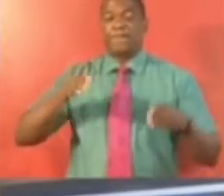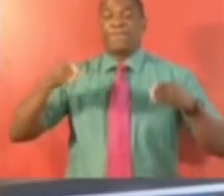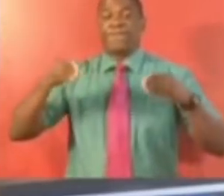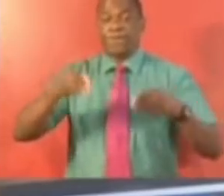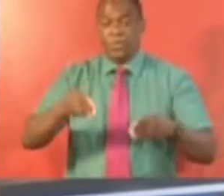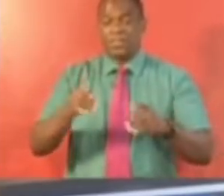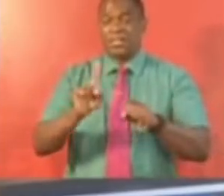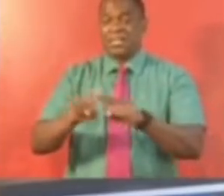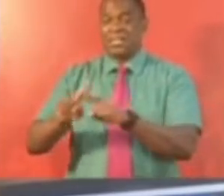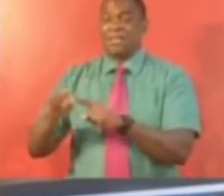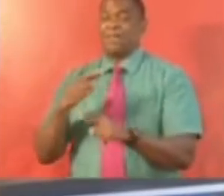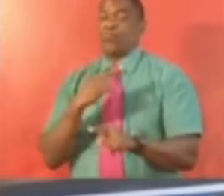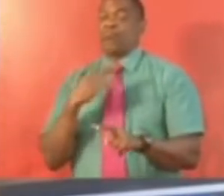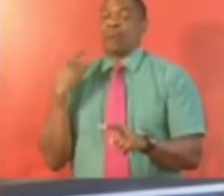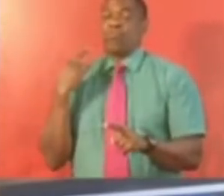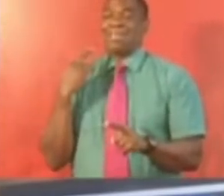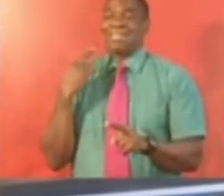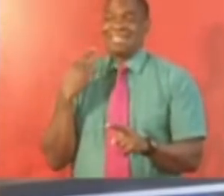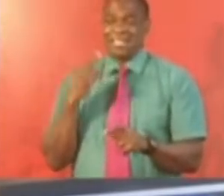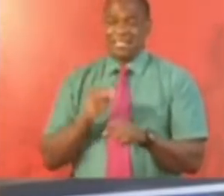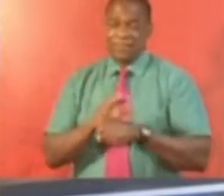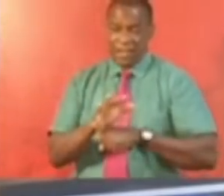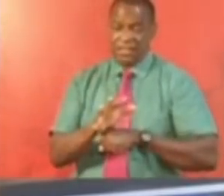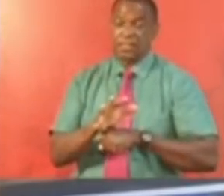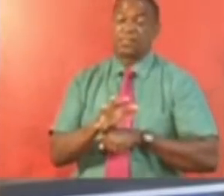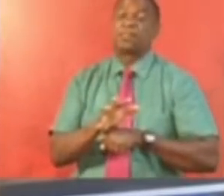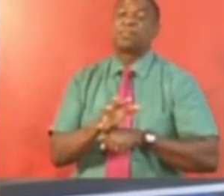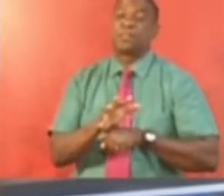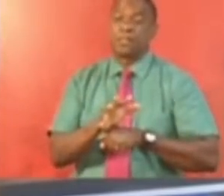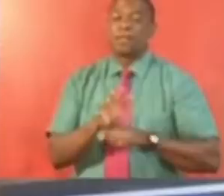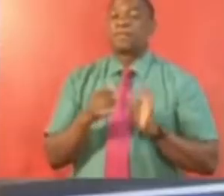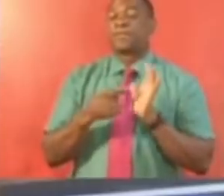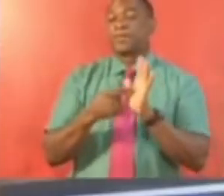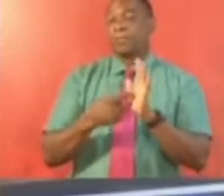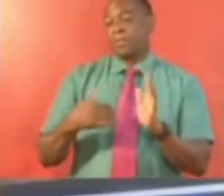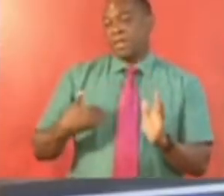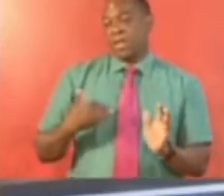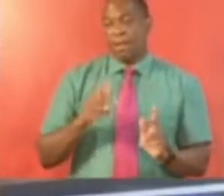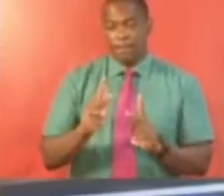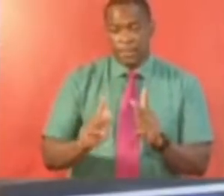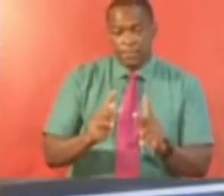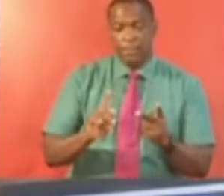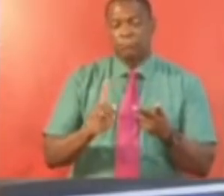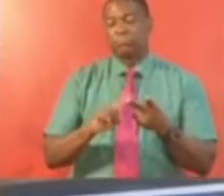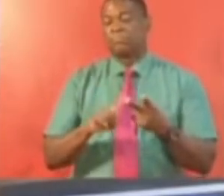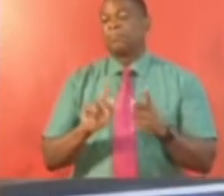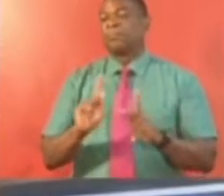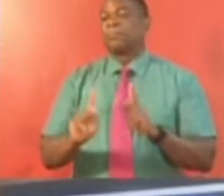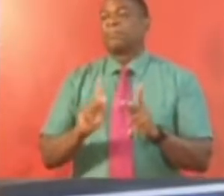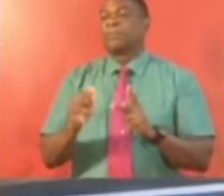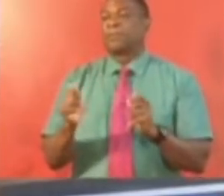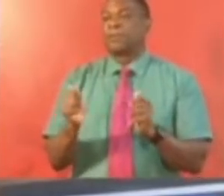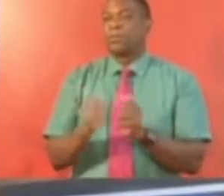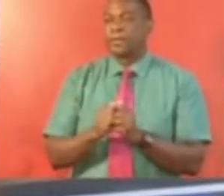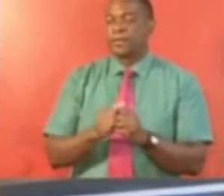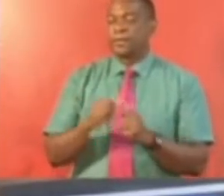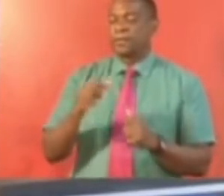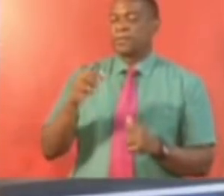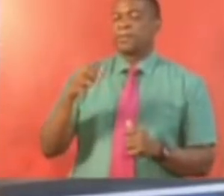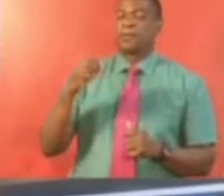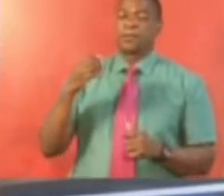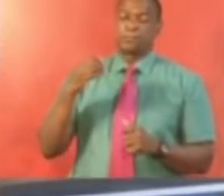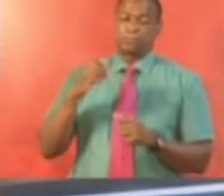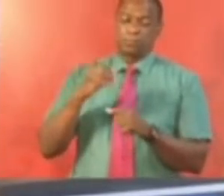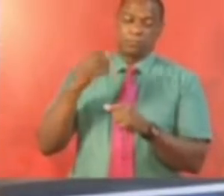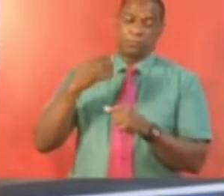a younger population, including persons who are obese and have diabetes, hypertensive, COPD, compromised, to name a